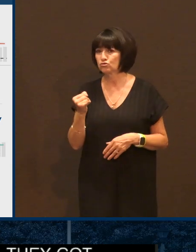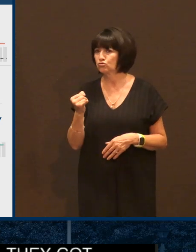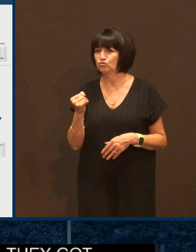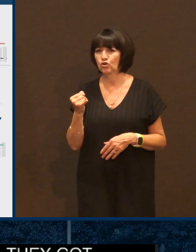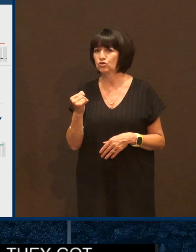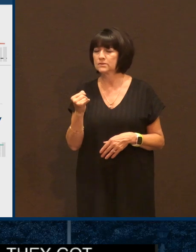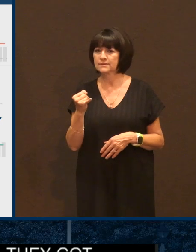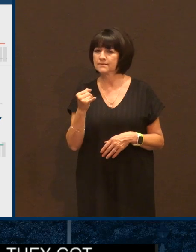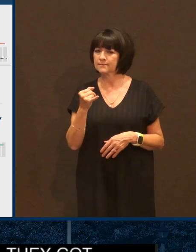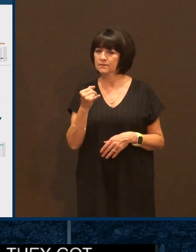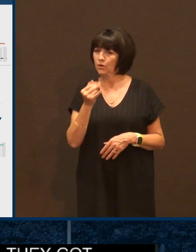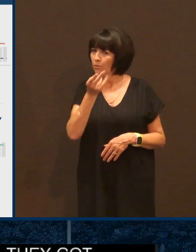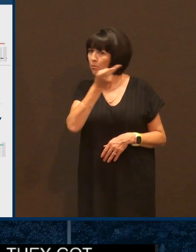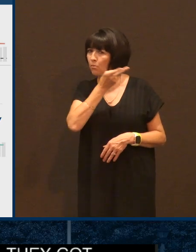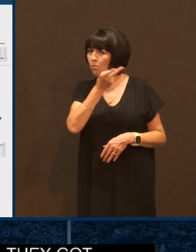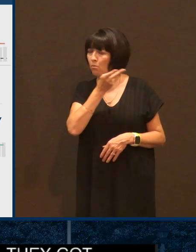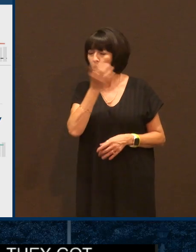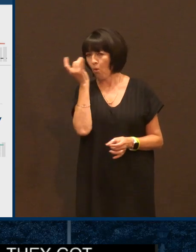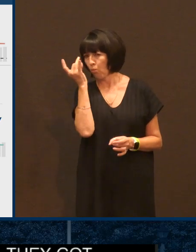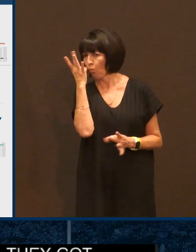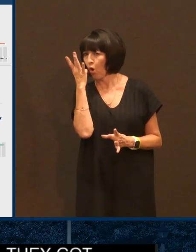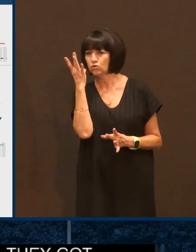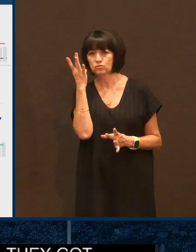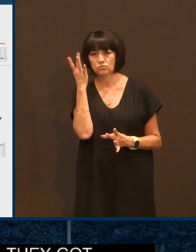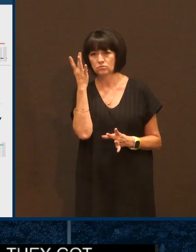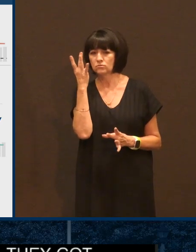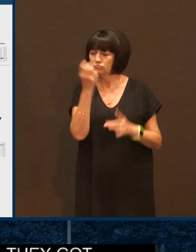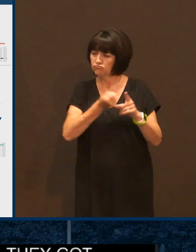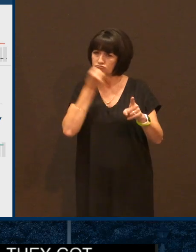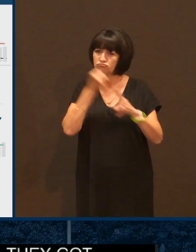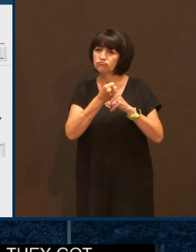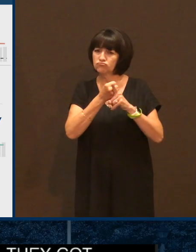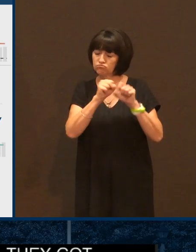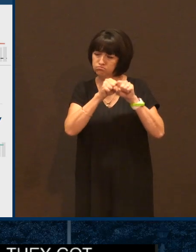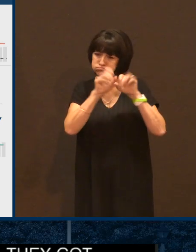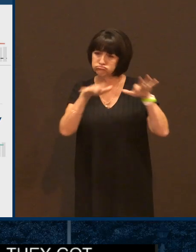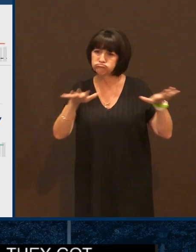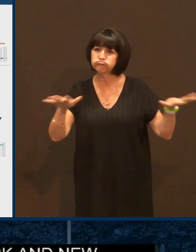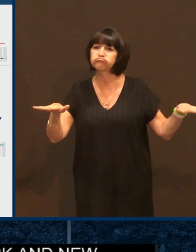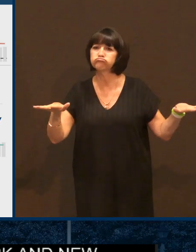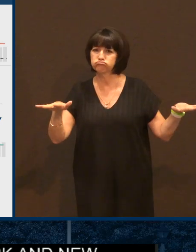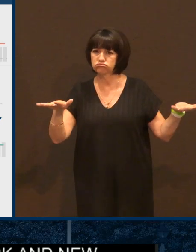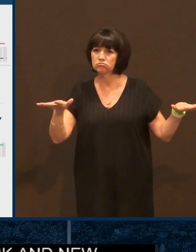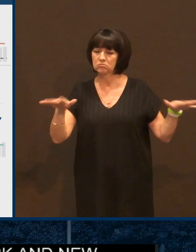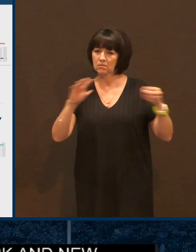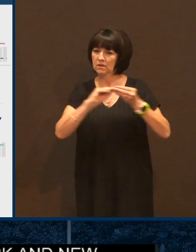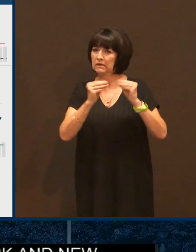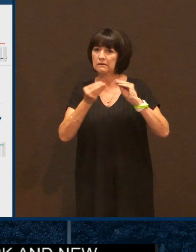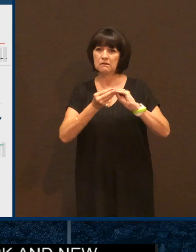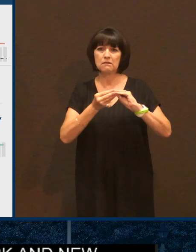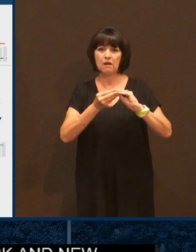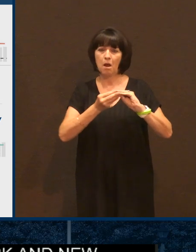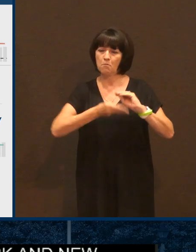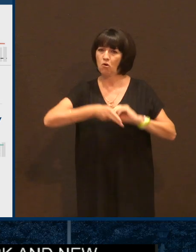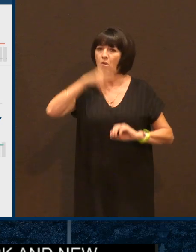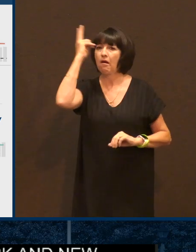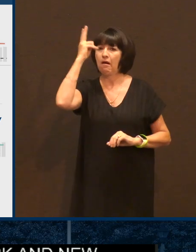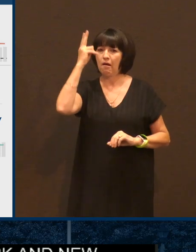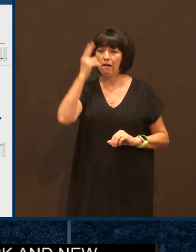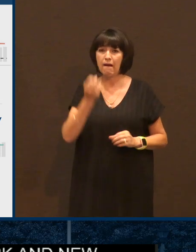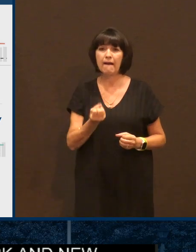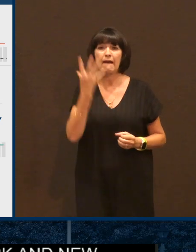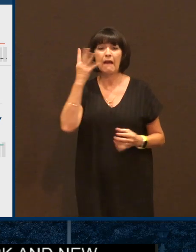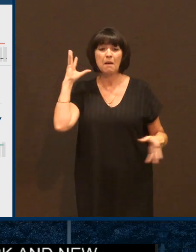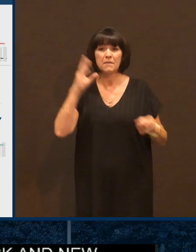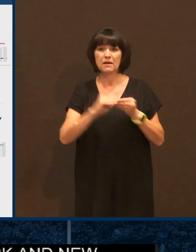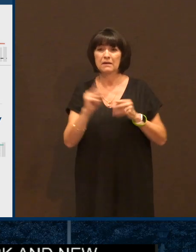hit worse and harder than any state in the country in terms of the number of percent positive and the number of deaths, but